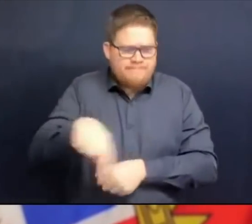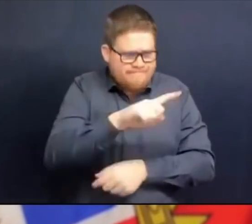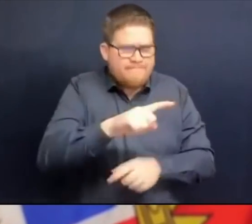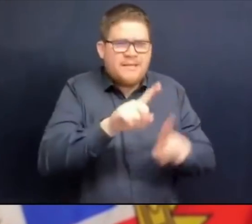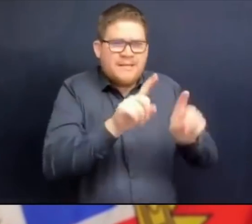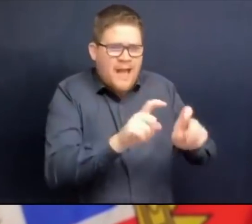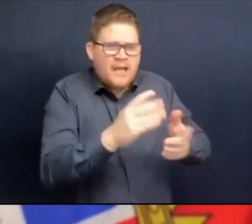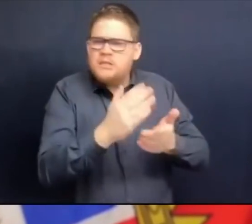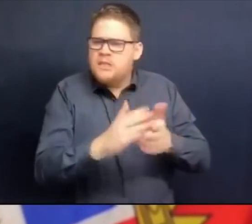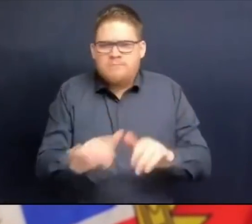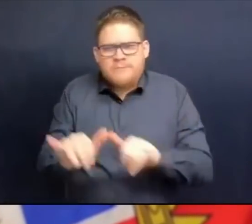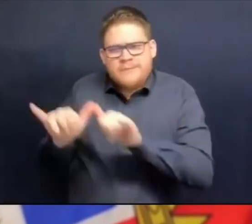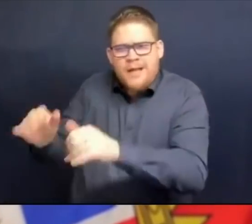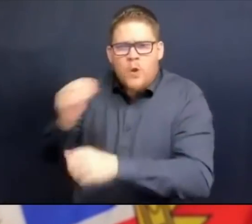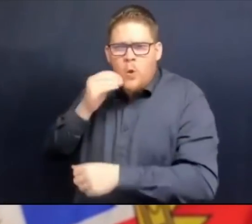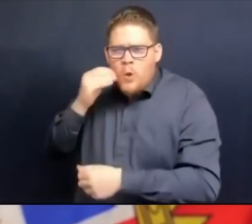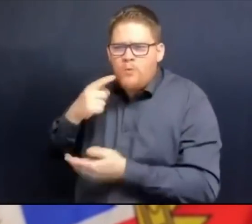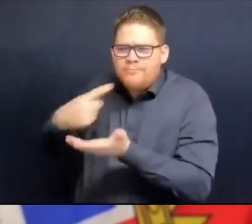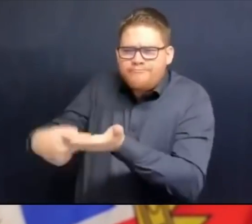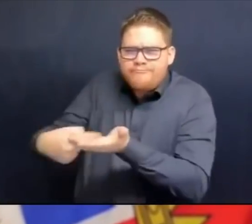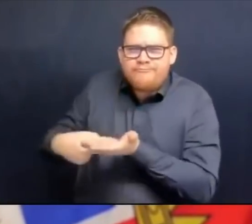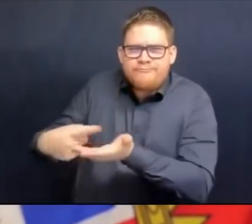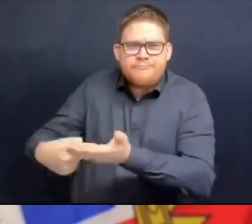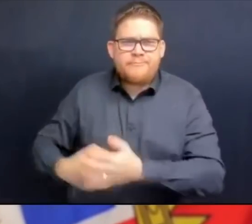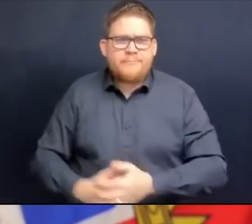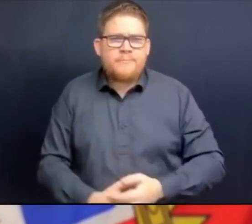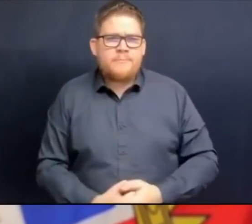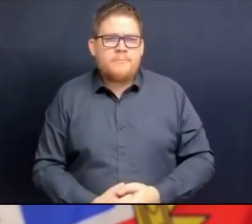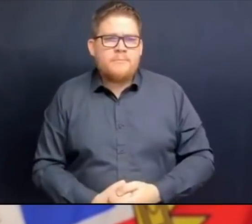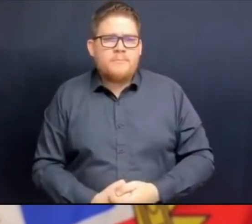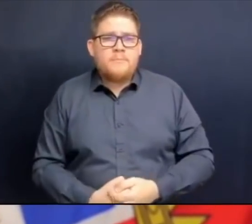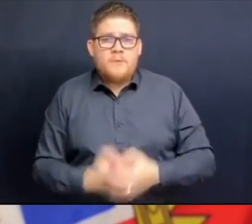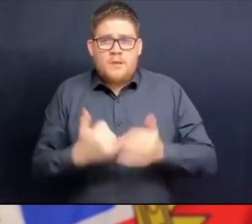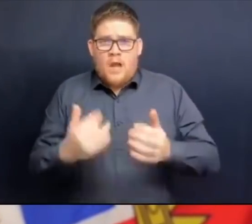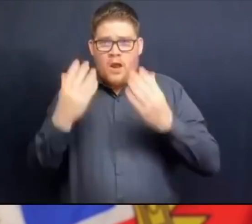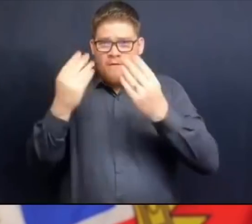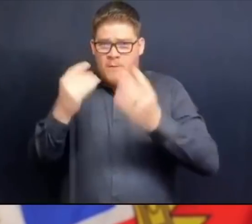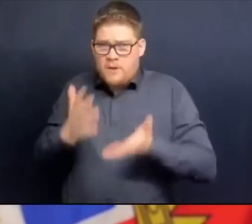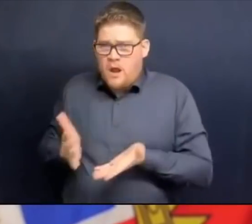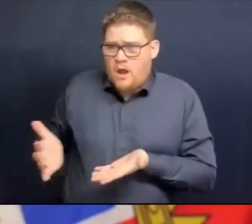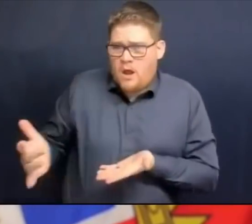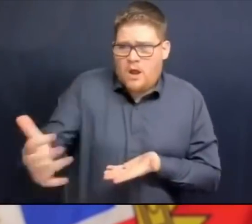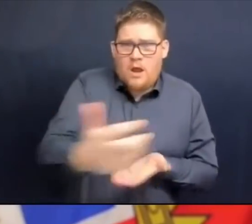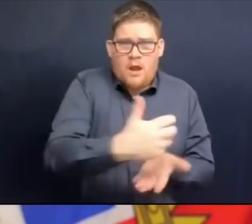that, a couple of the metrics that we've been reporting on daily, particularly